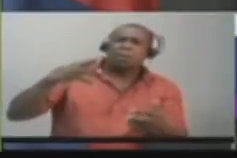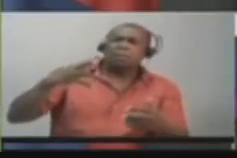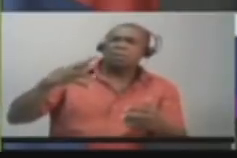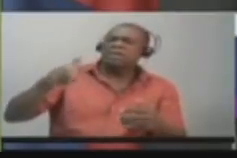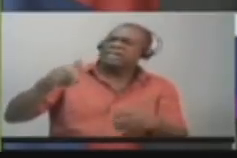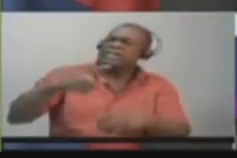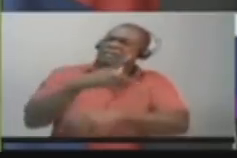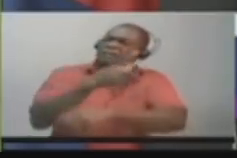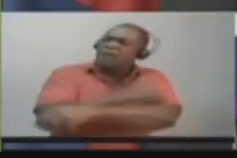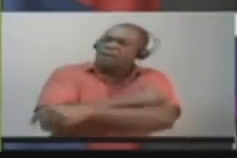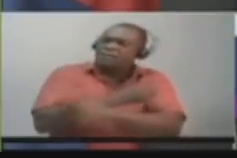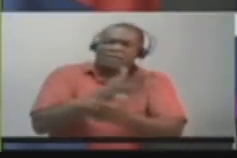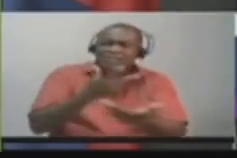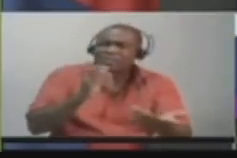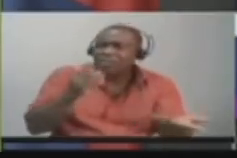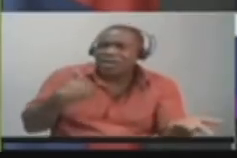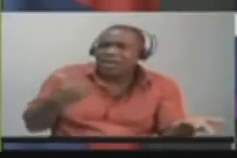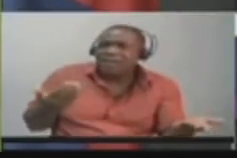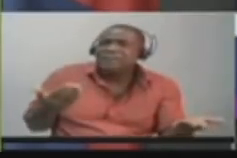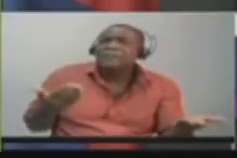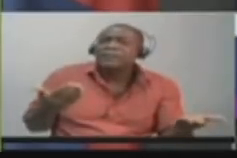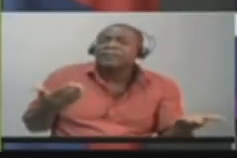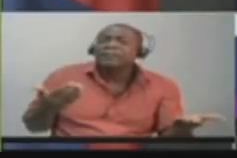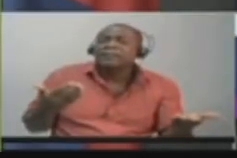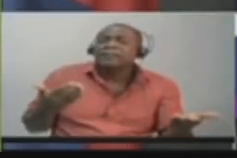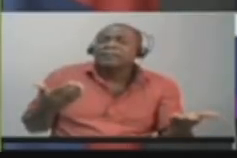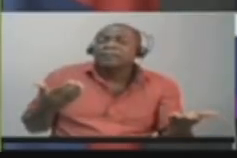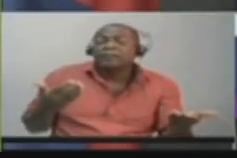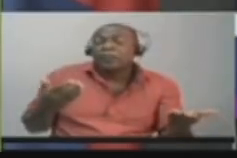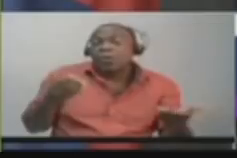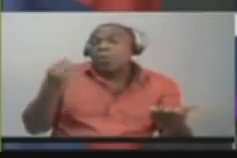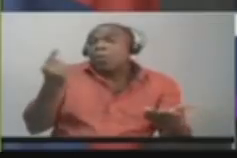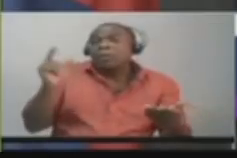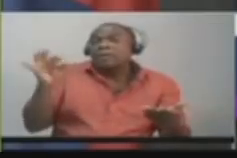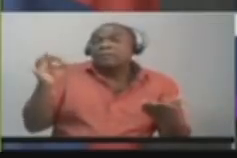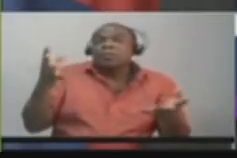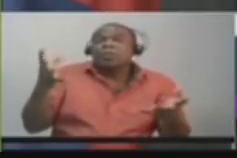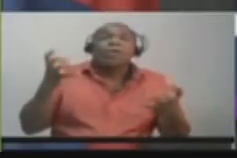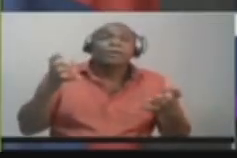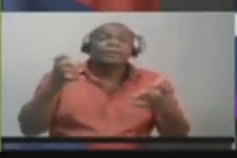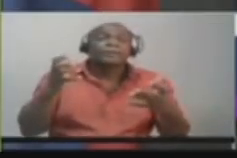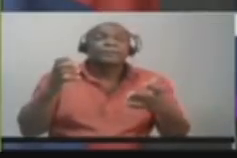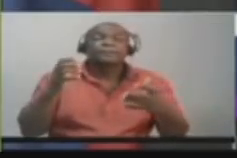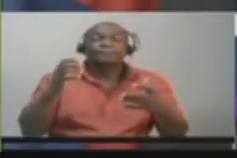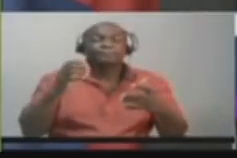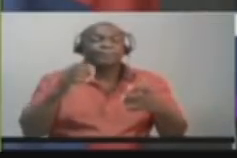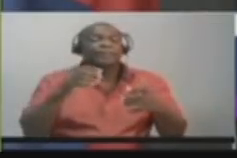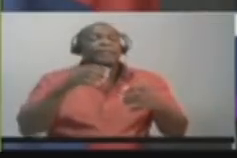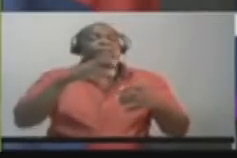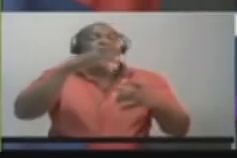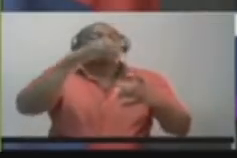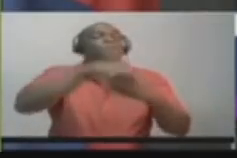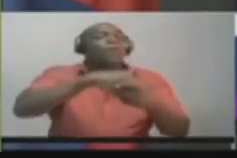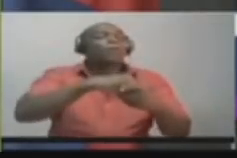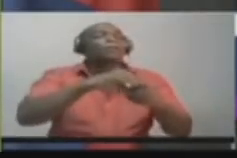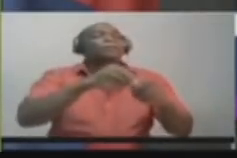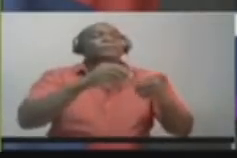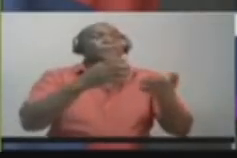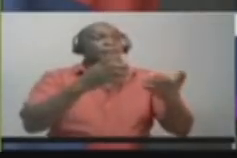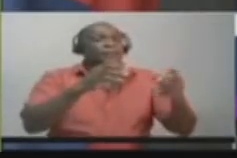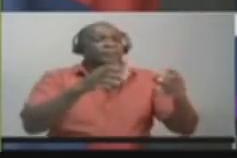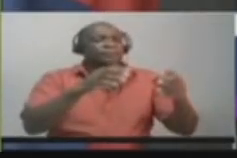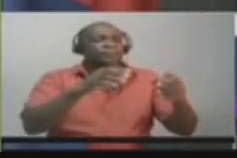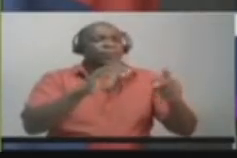where COVID still has control of those people. COVID has to take a backseat to the vaccinated